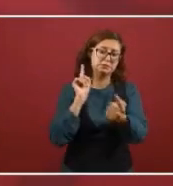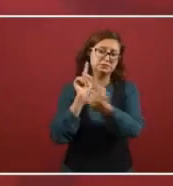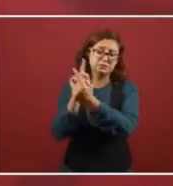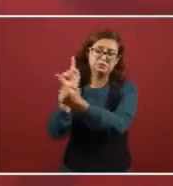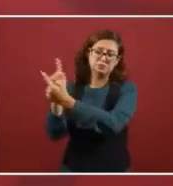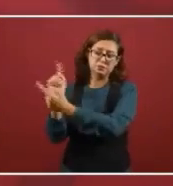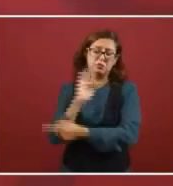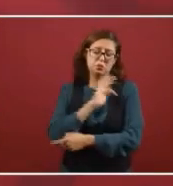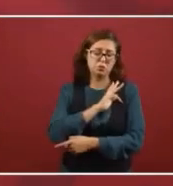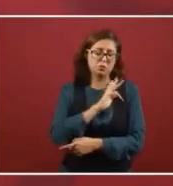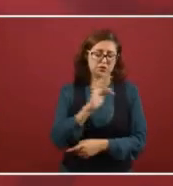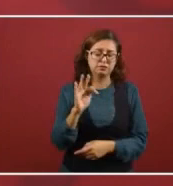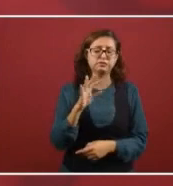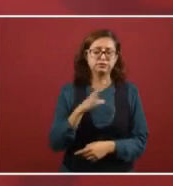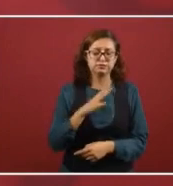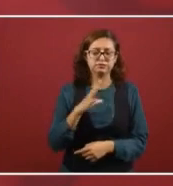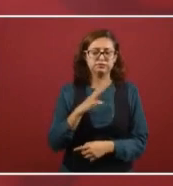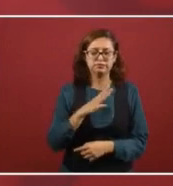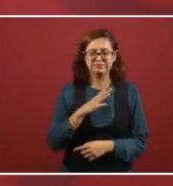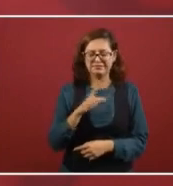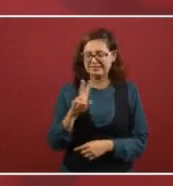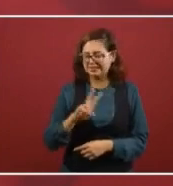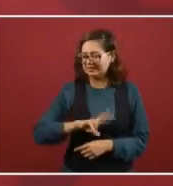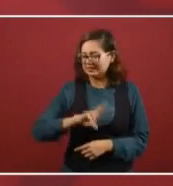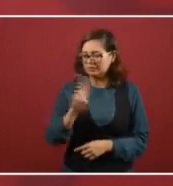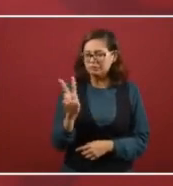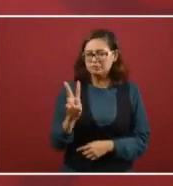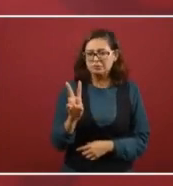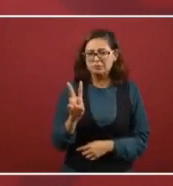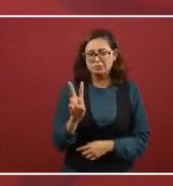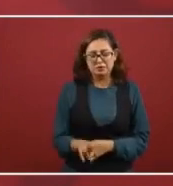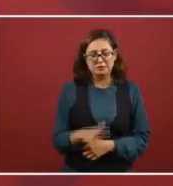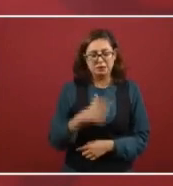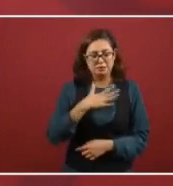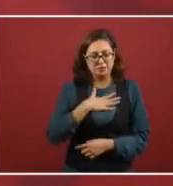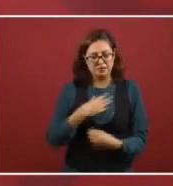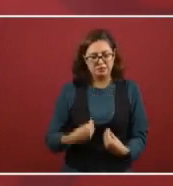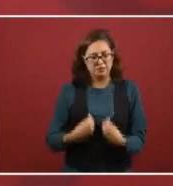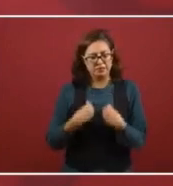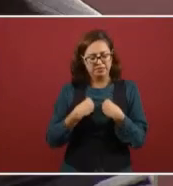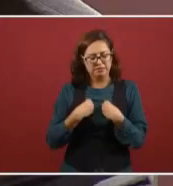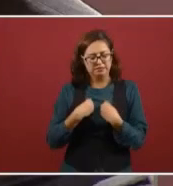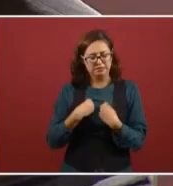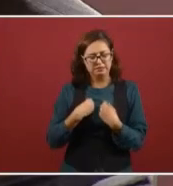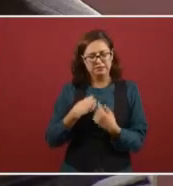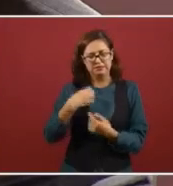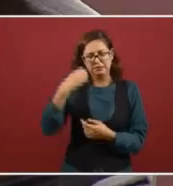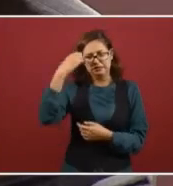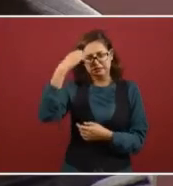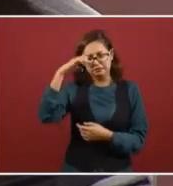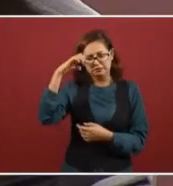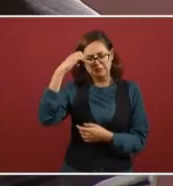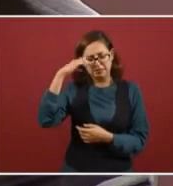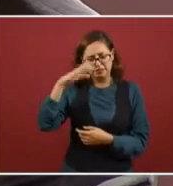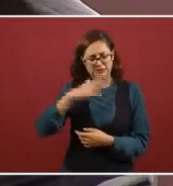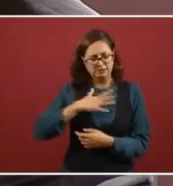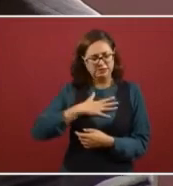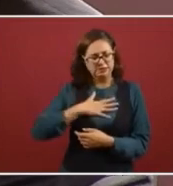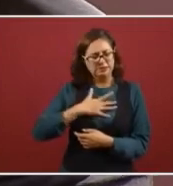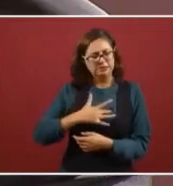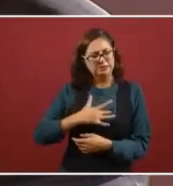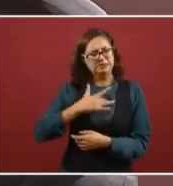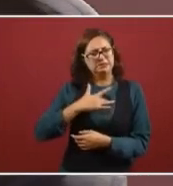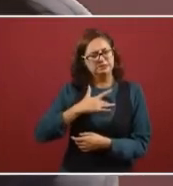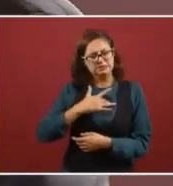to. Without a doubt, it's one of the worst tragedies that's touched my body and